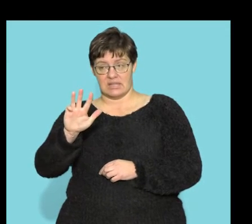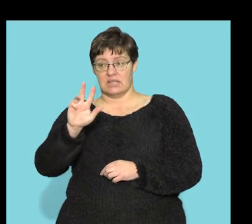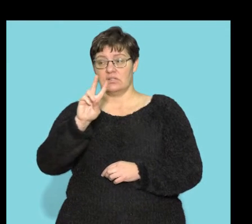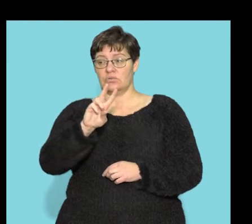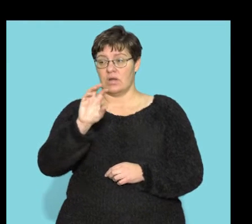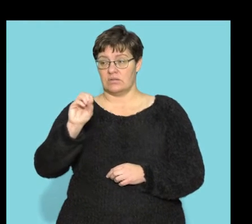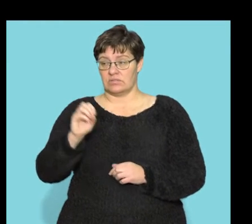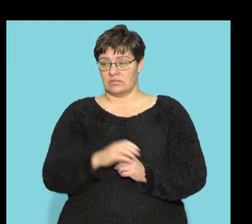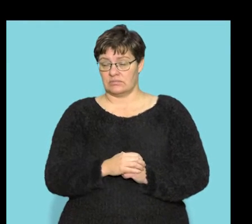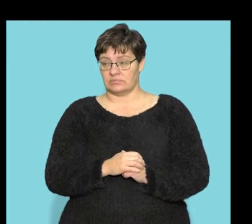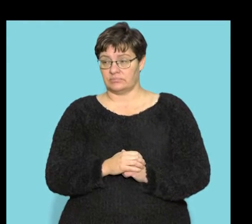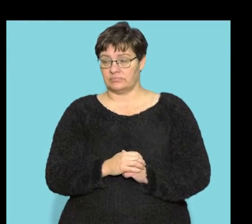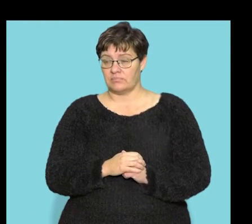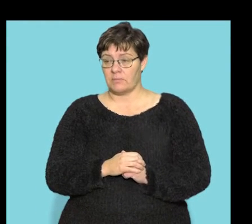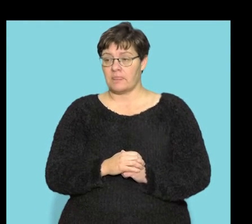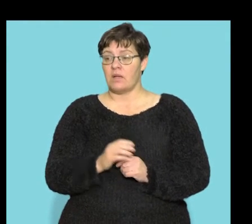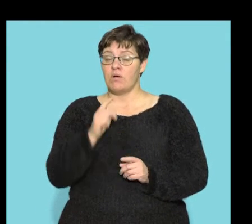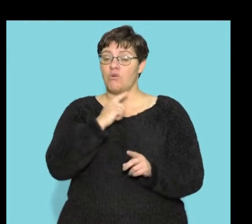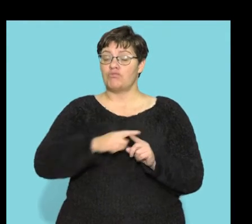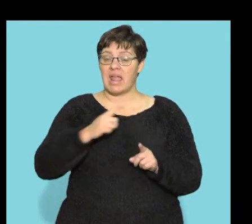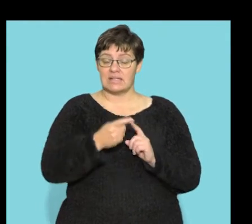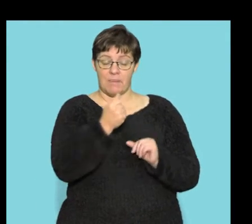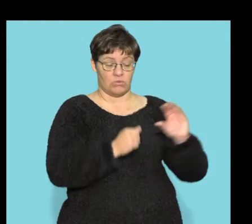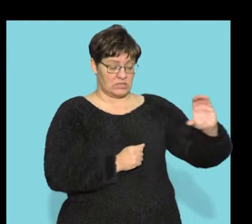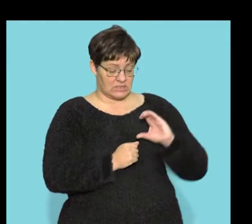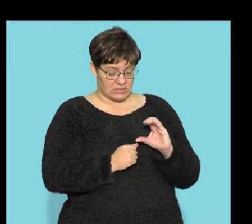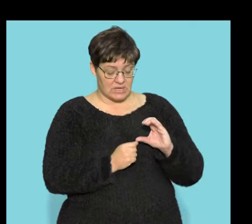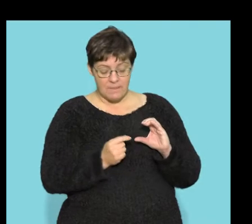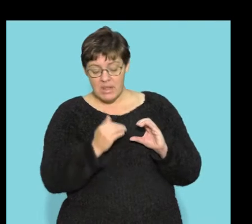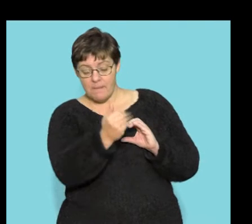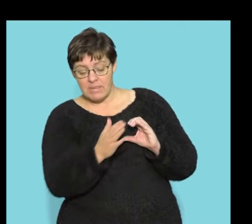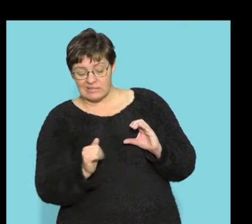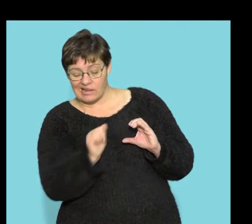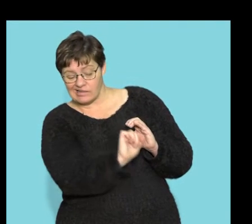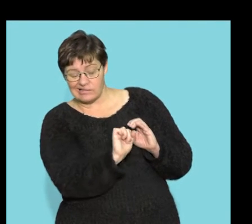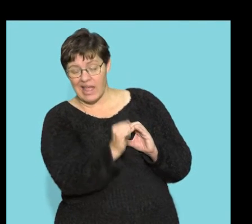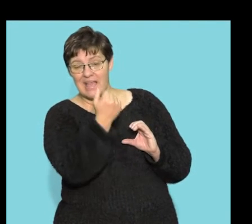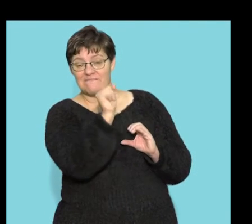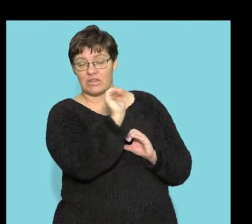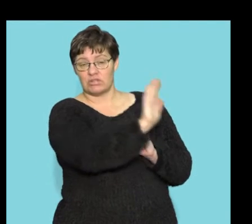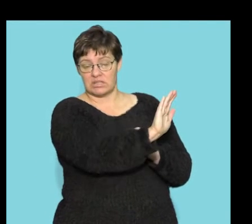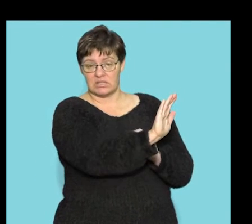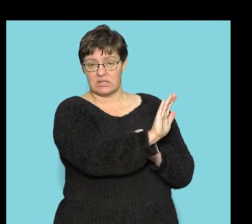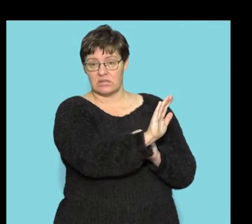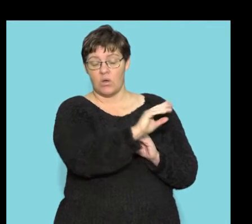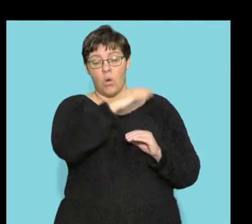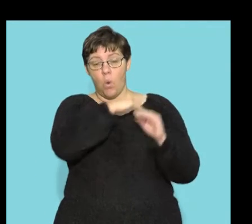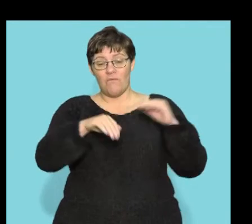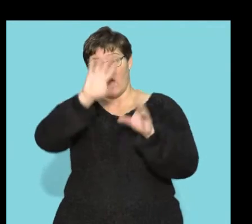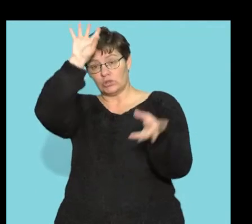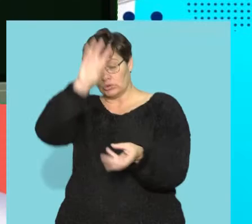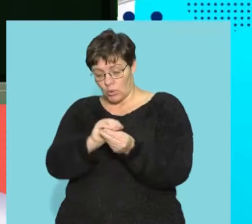rent amount and you find out what square meterage was used by the factory over the total. And